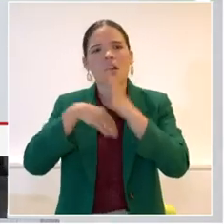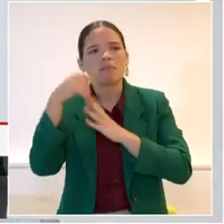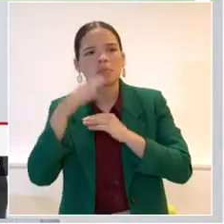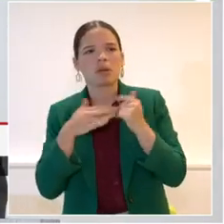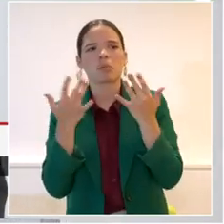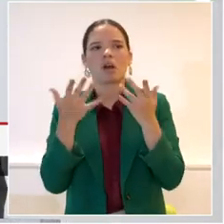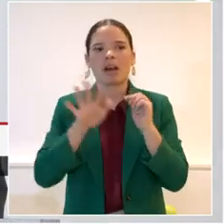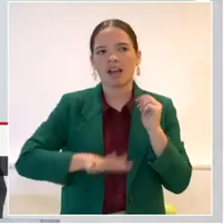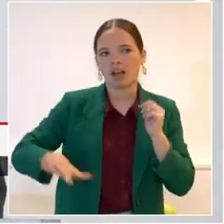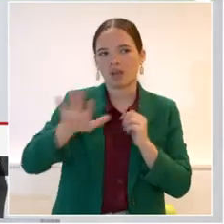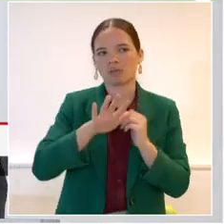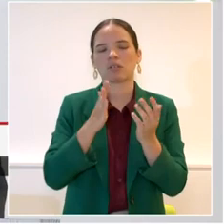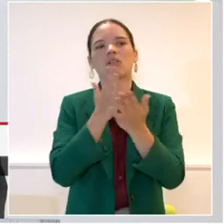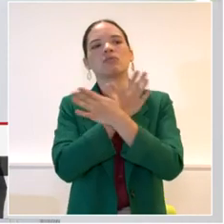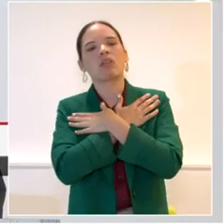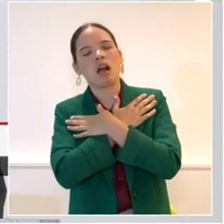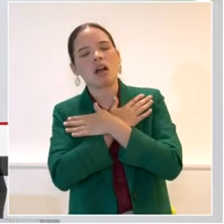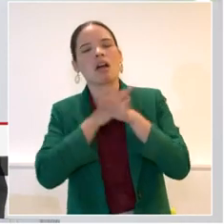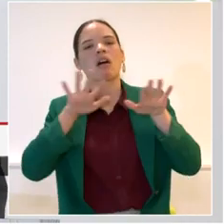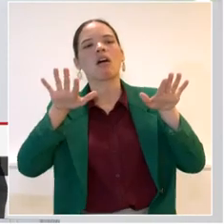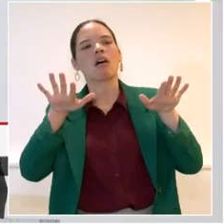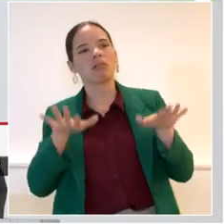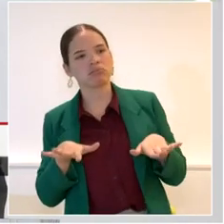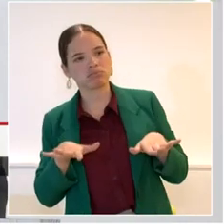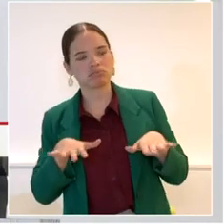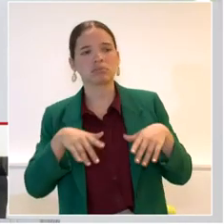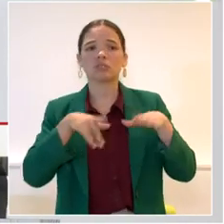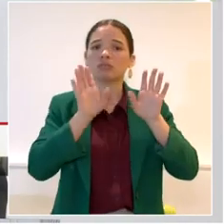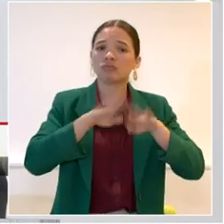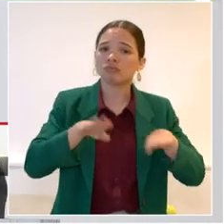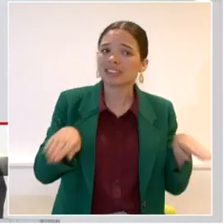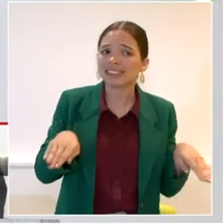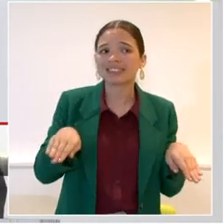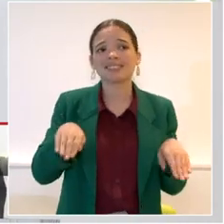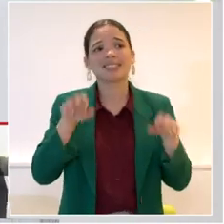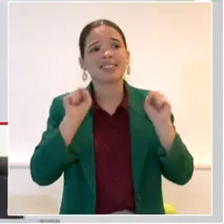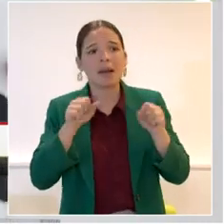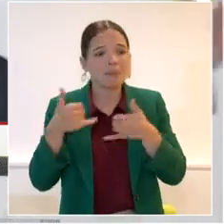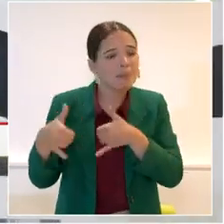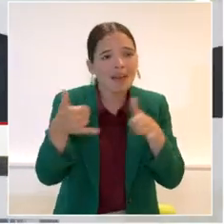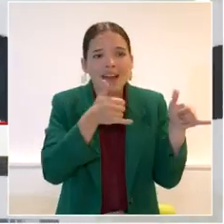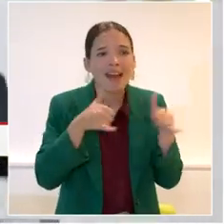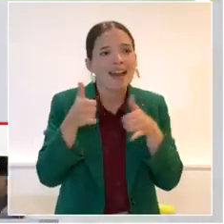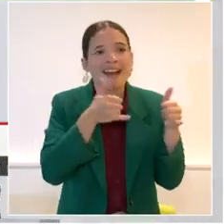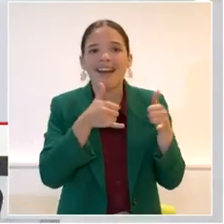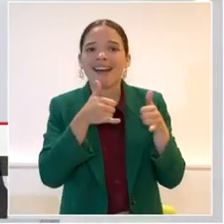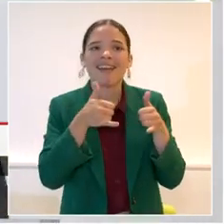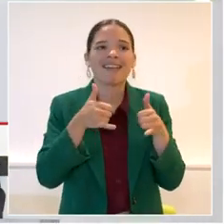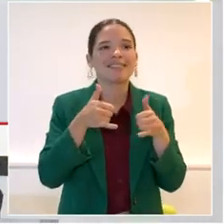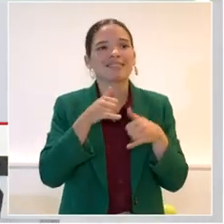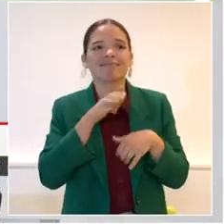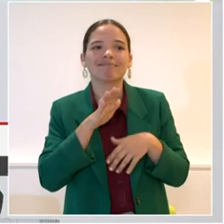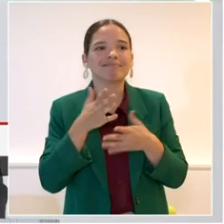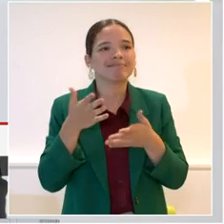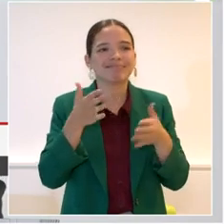a relaxing setting, while children are occupied in a designated area, which is actually right here to my left. There